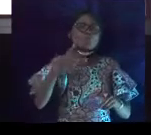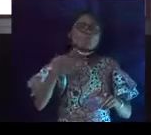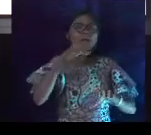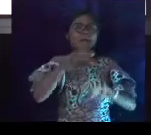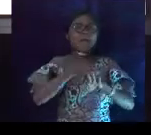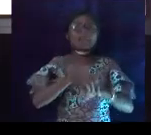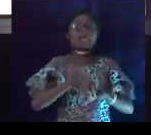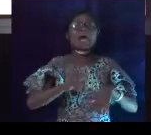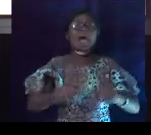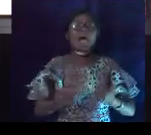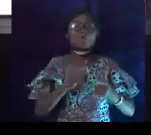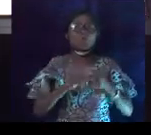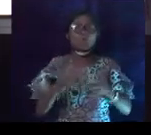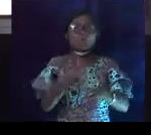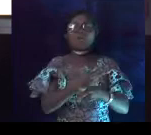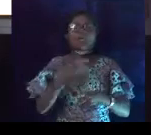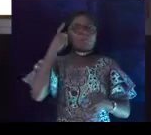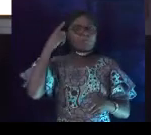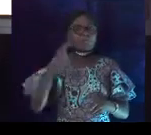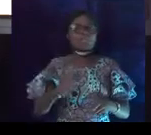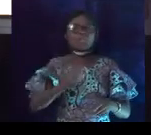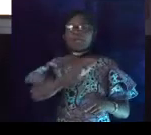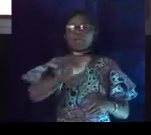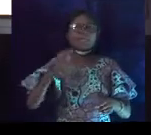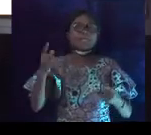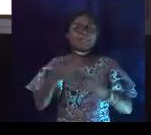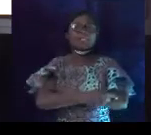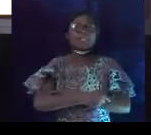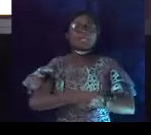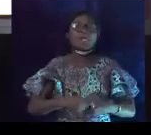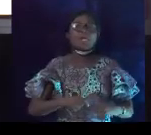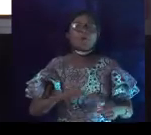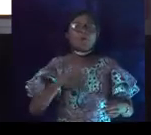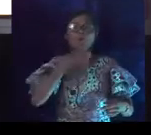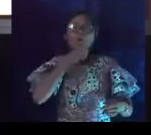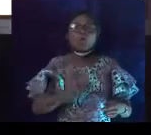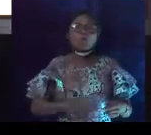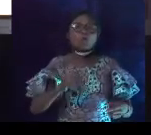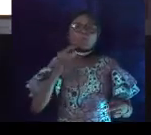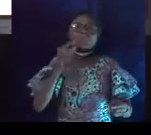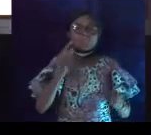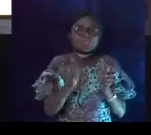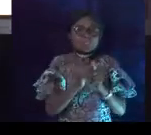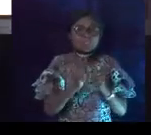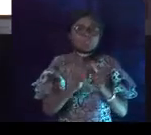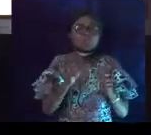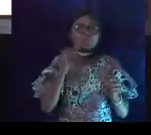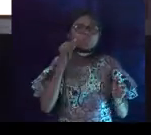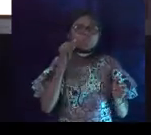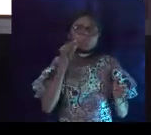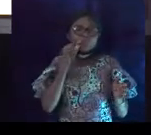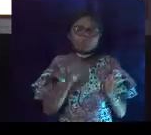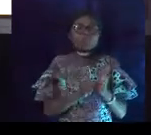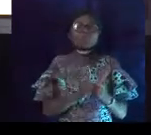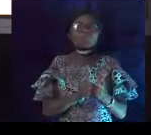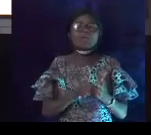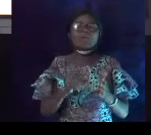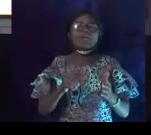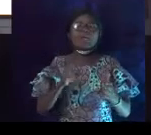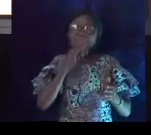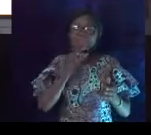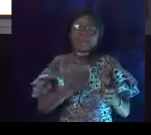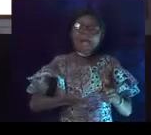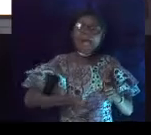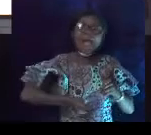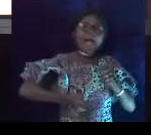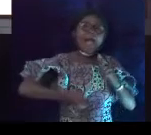at how to take care of a day-old chick. How do we take care of a day-old chick? One,